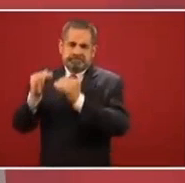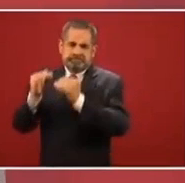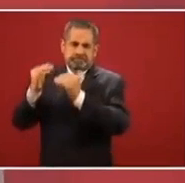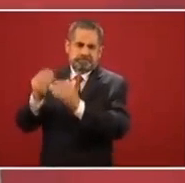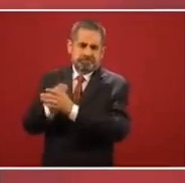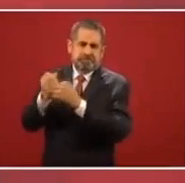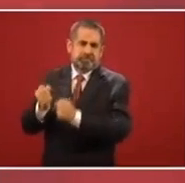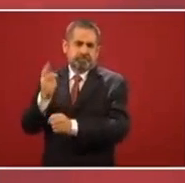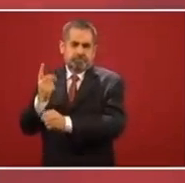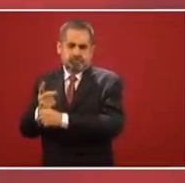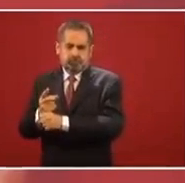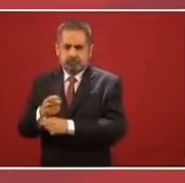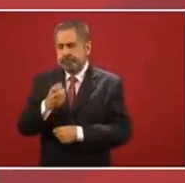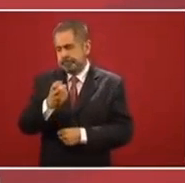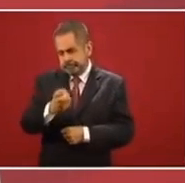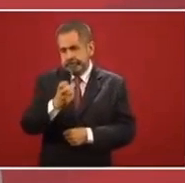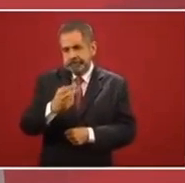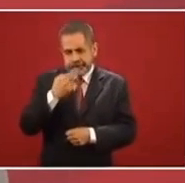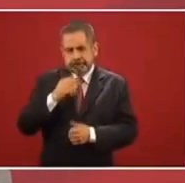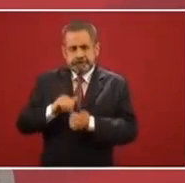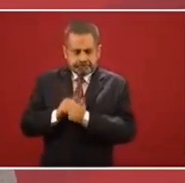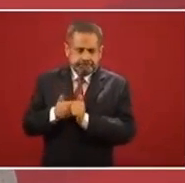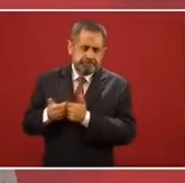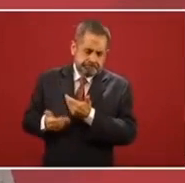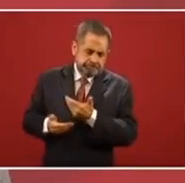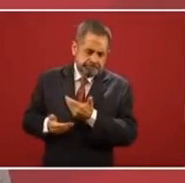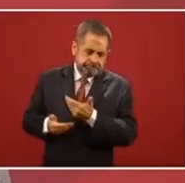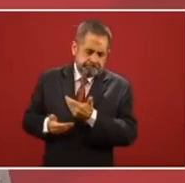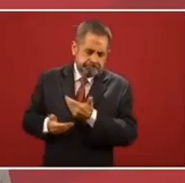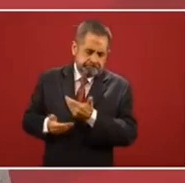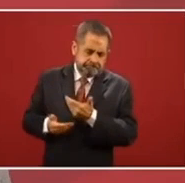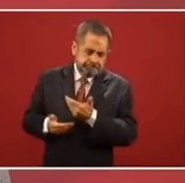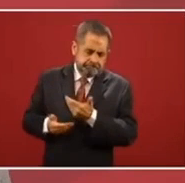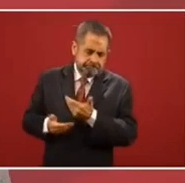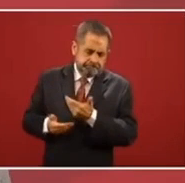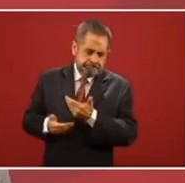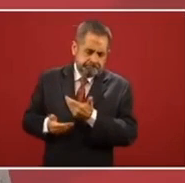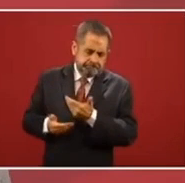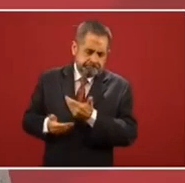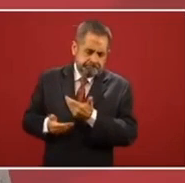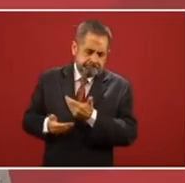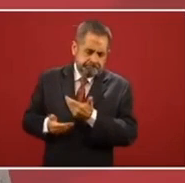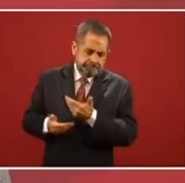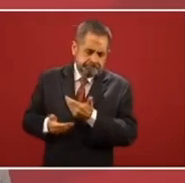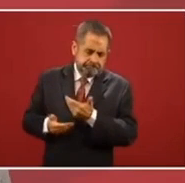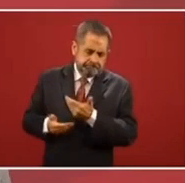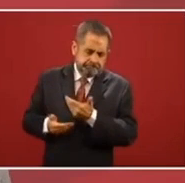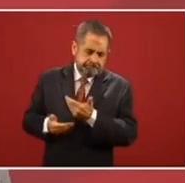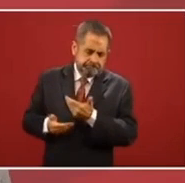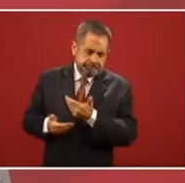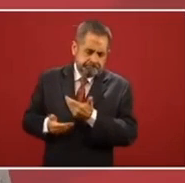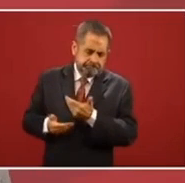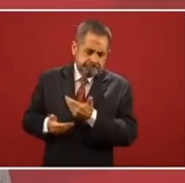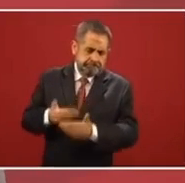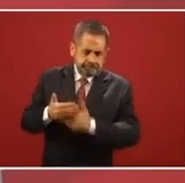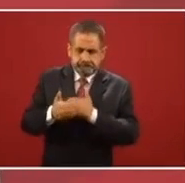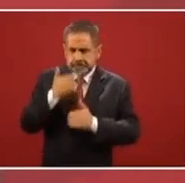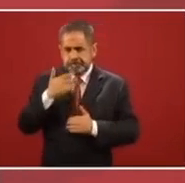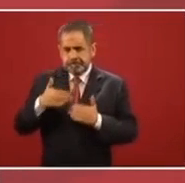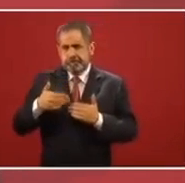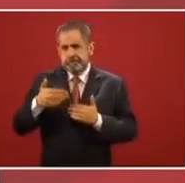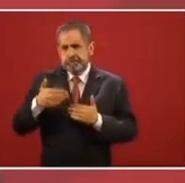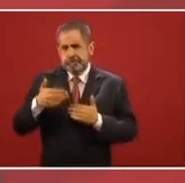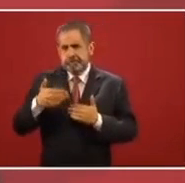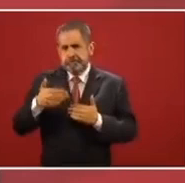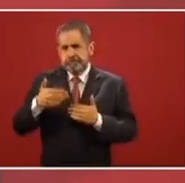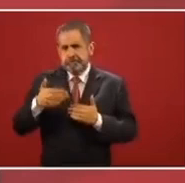level. Eso ha ido evolucionando en la institucionalidad This has been becoming evolved in our institutions del